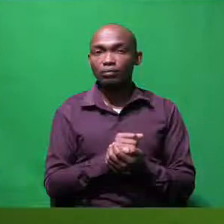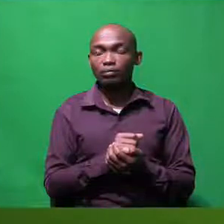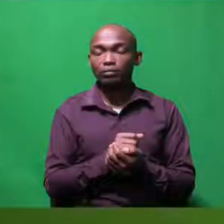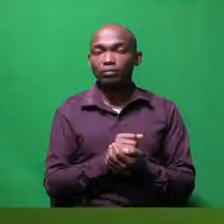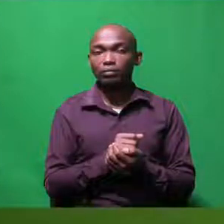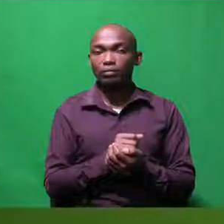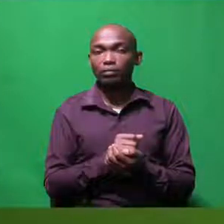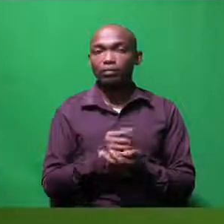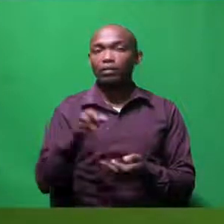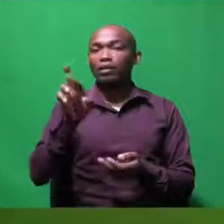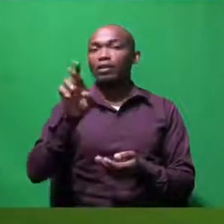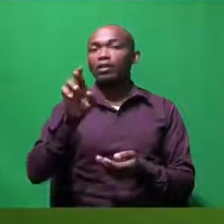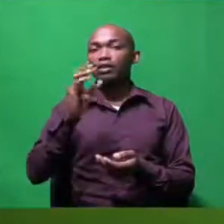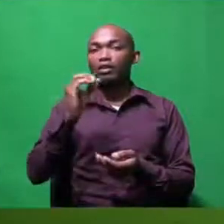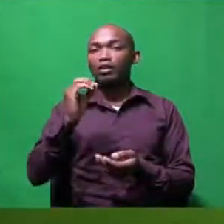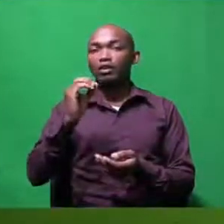The rocks,